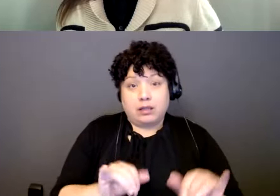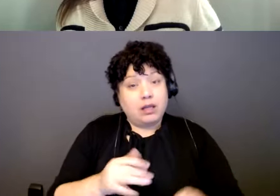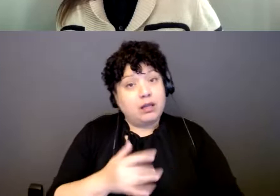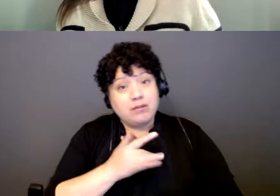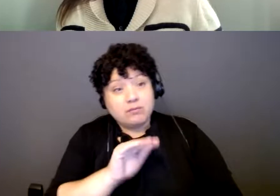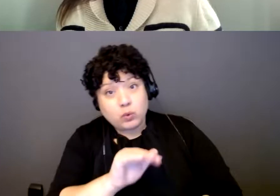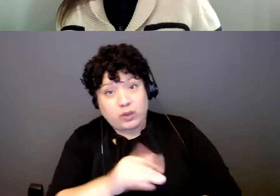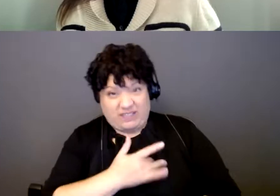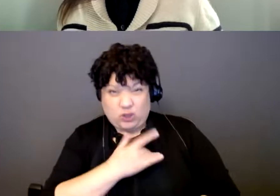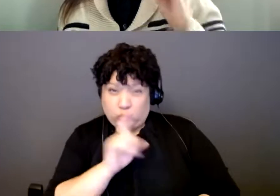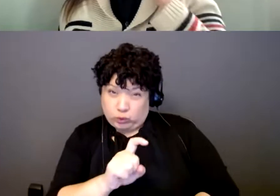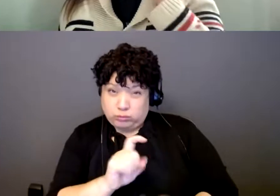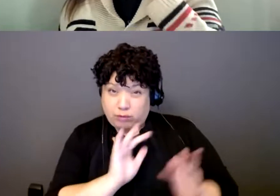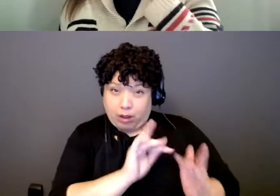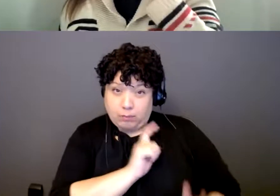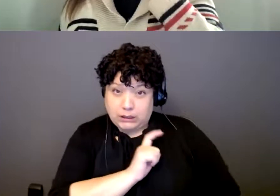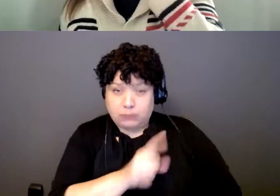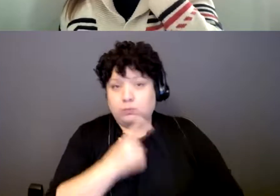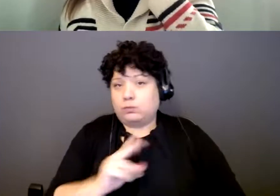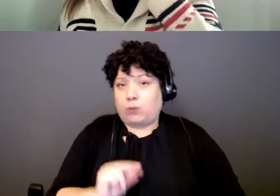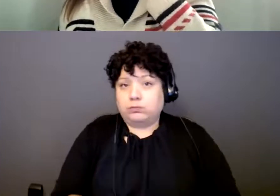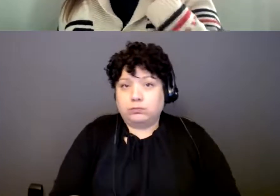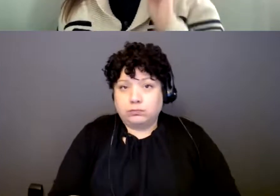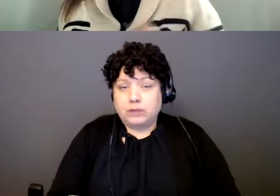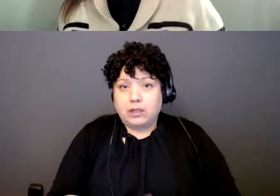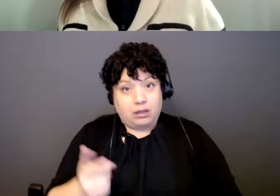police? And they say no, and then it's over. It